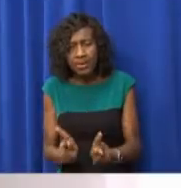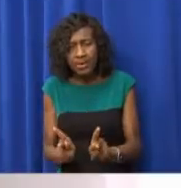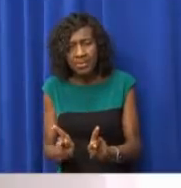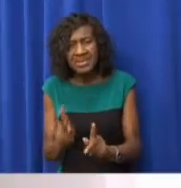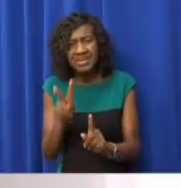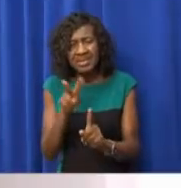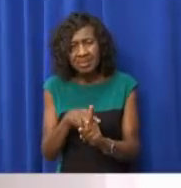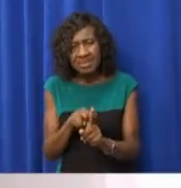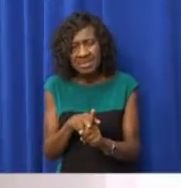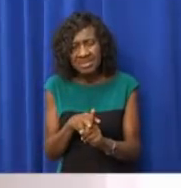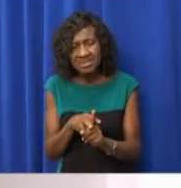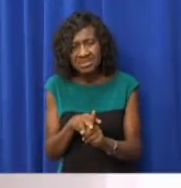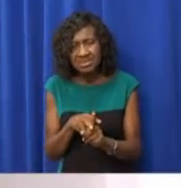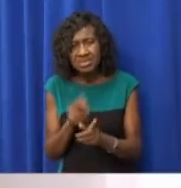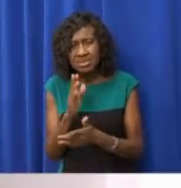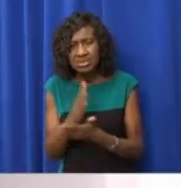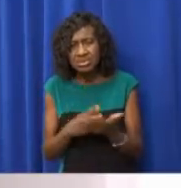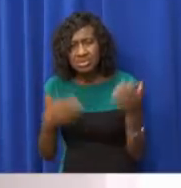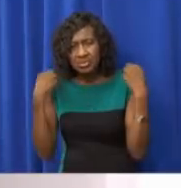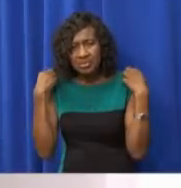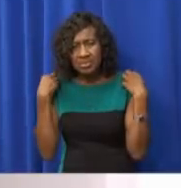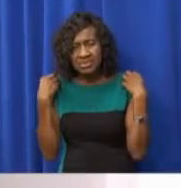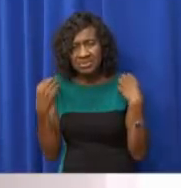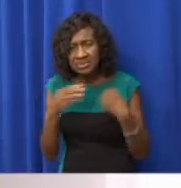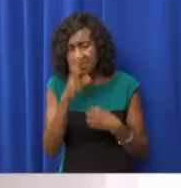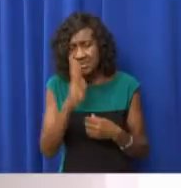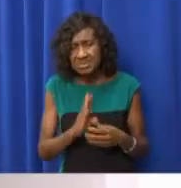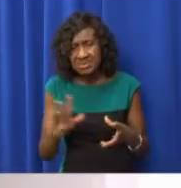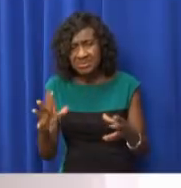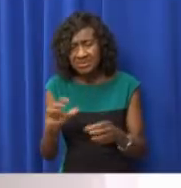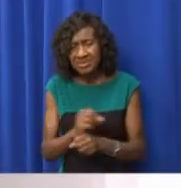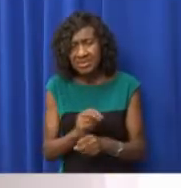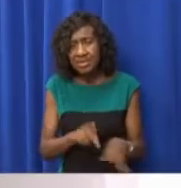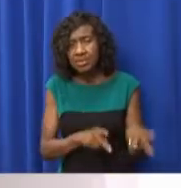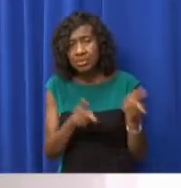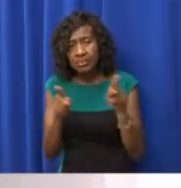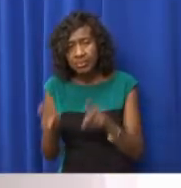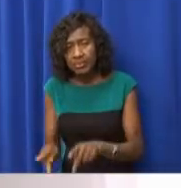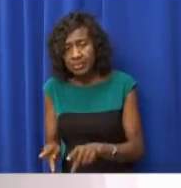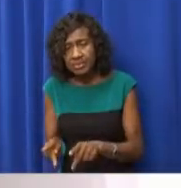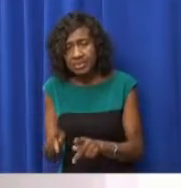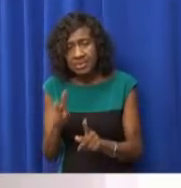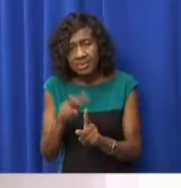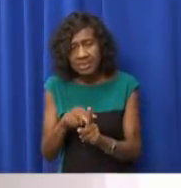weren't able to get applications in. They want to know whether they're going to have a chance to have the